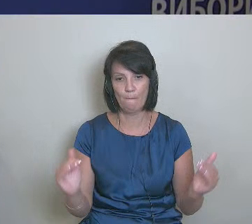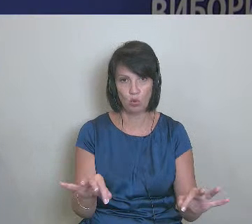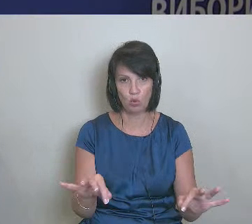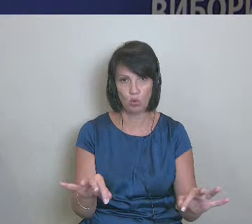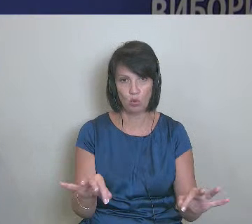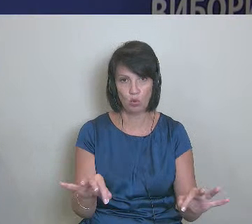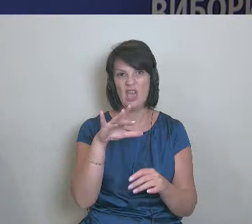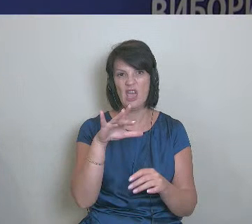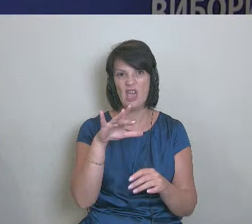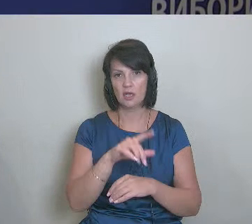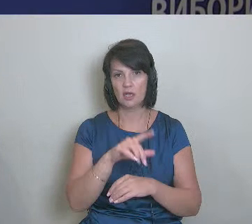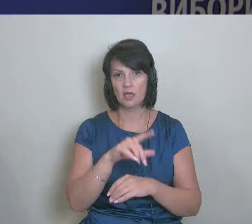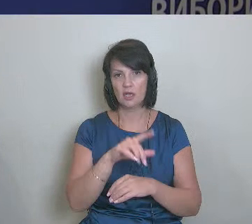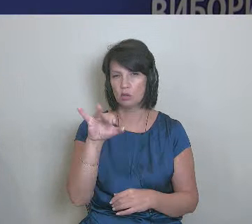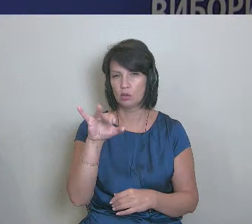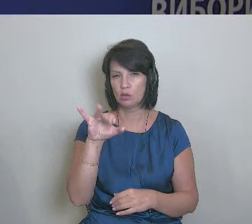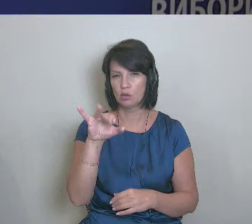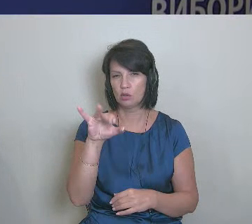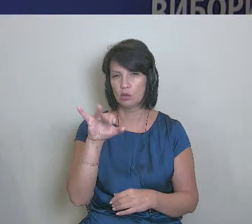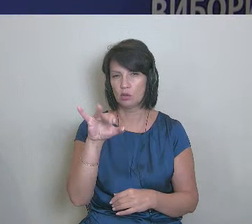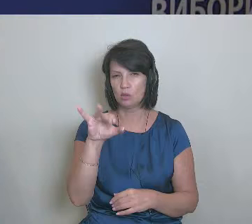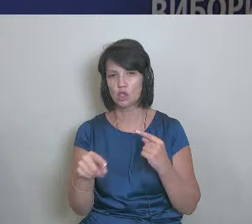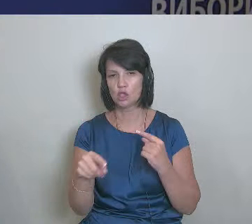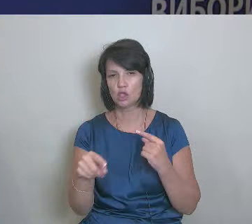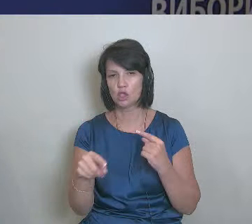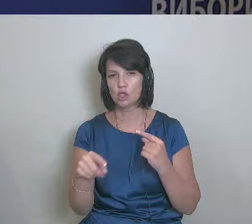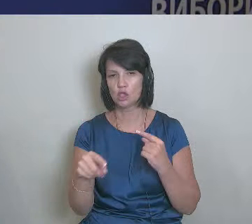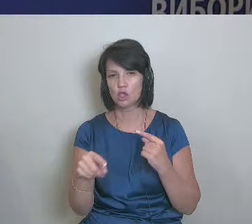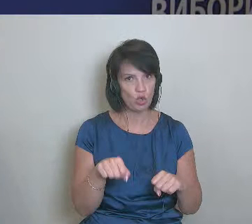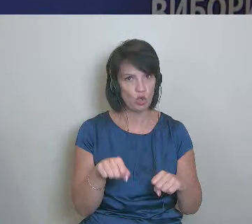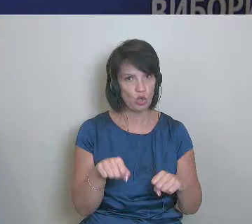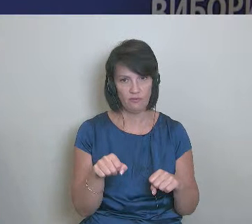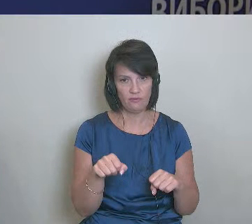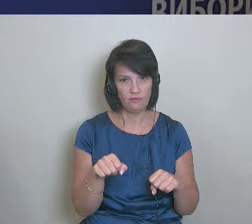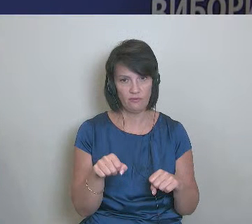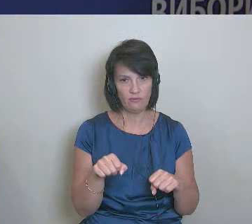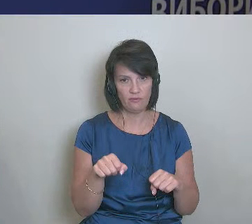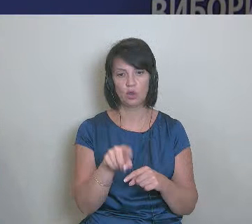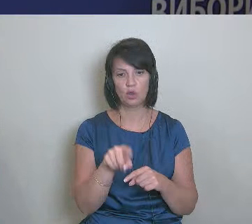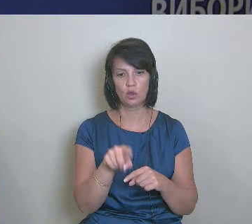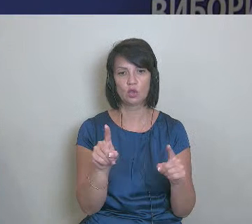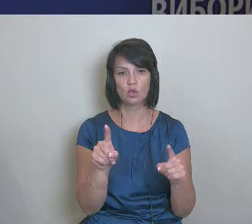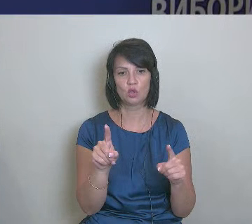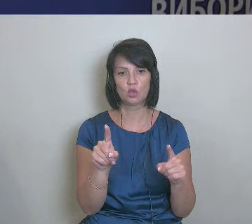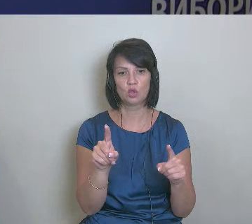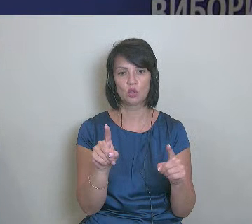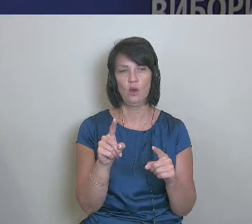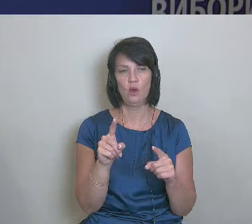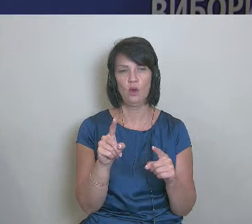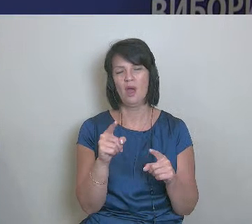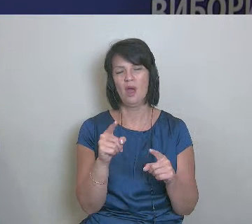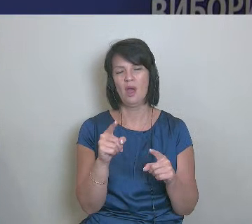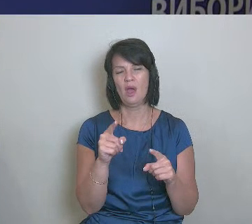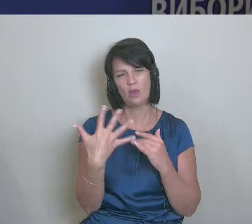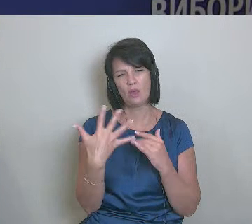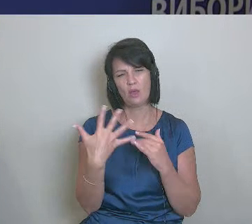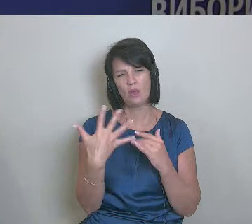access for mass media, and some other representatives have no opportunity